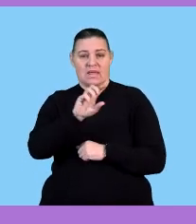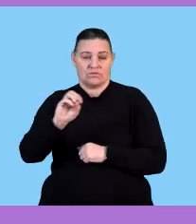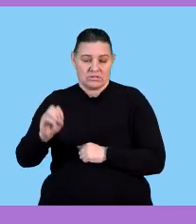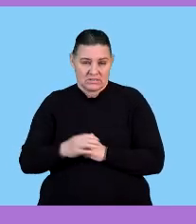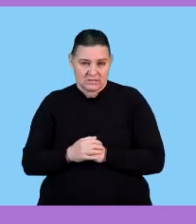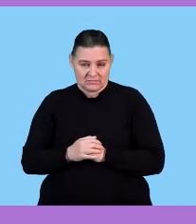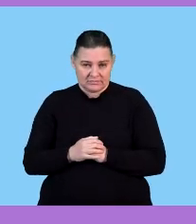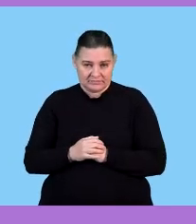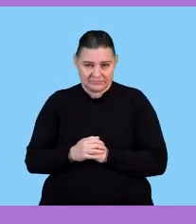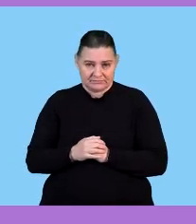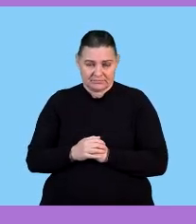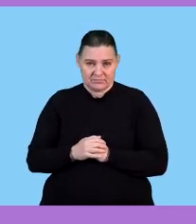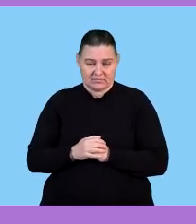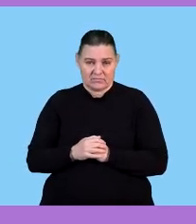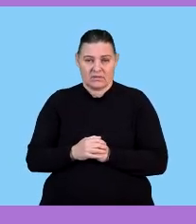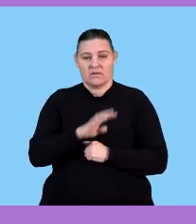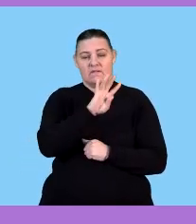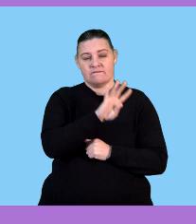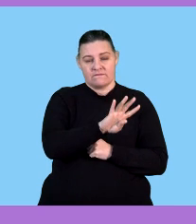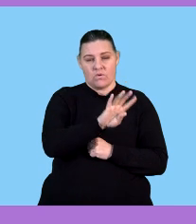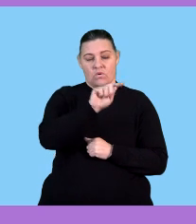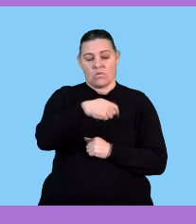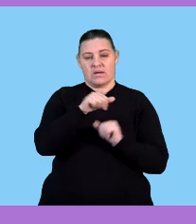100. And this gives me